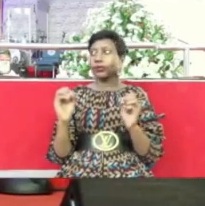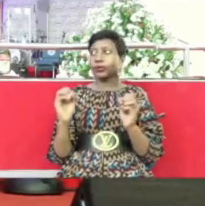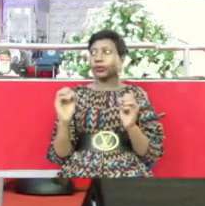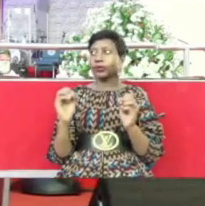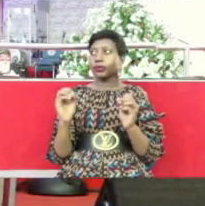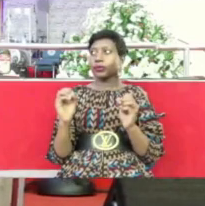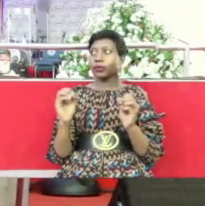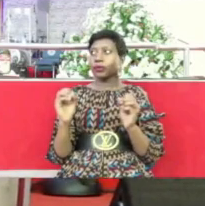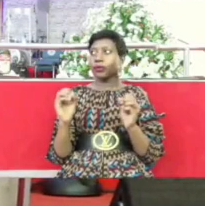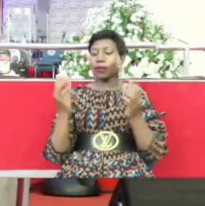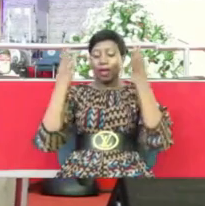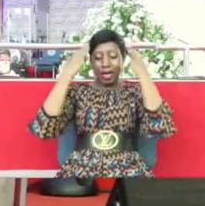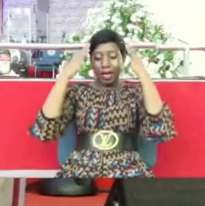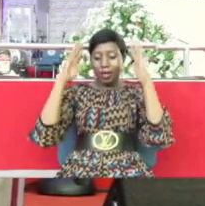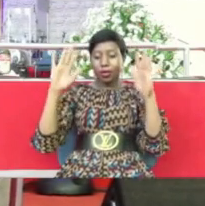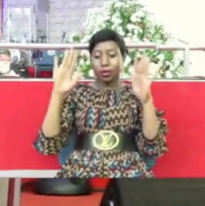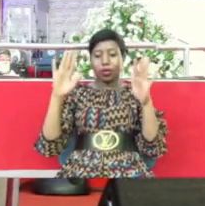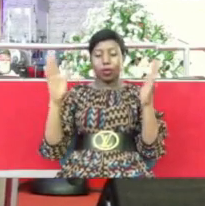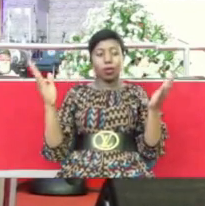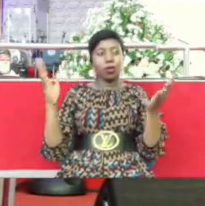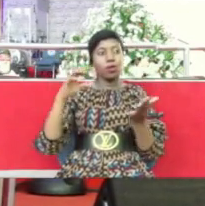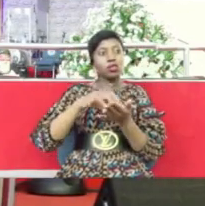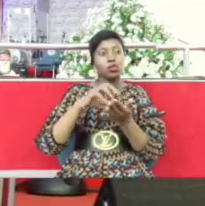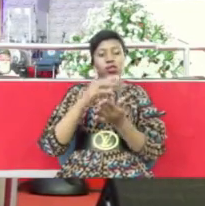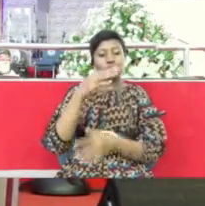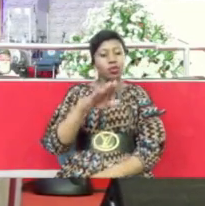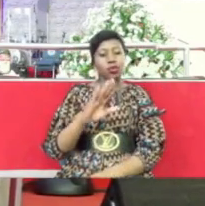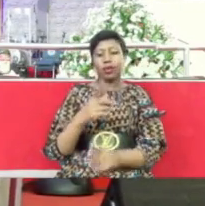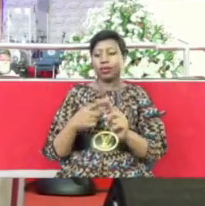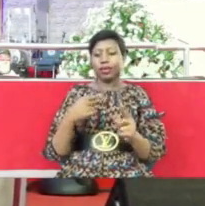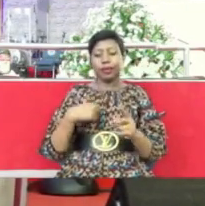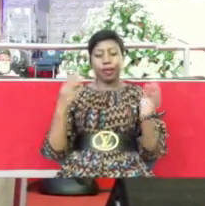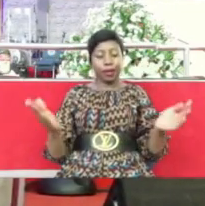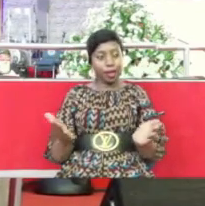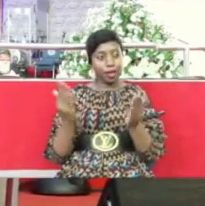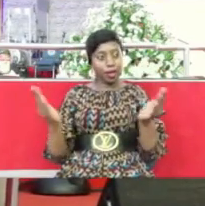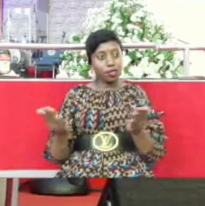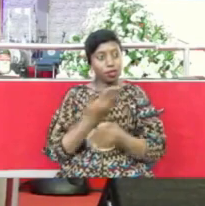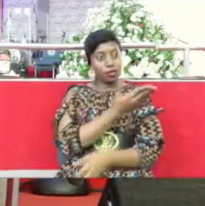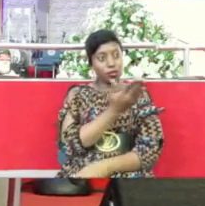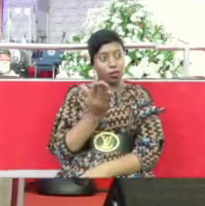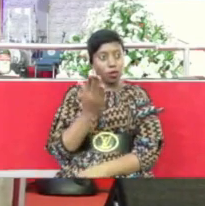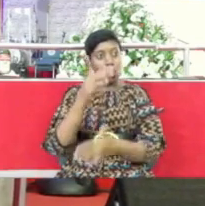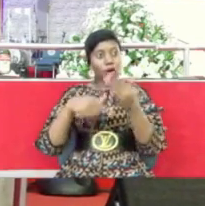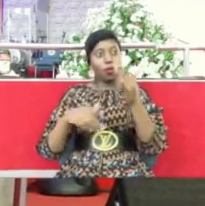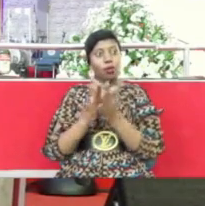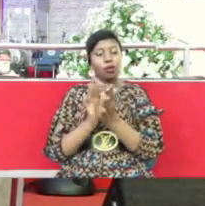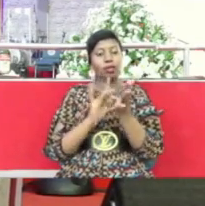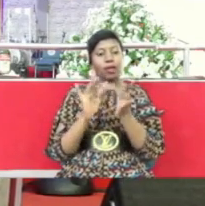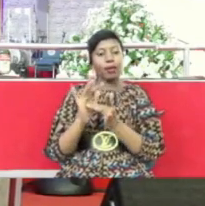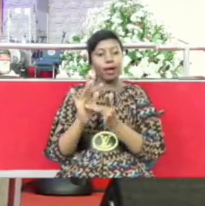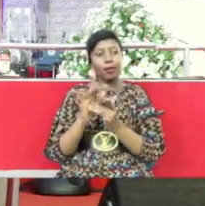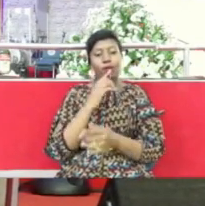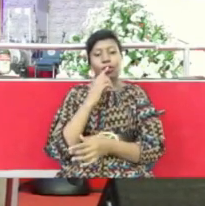I don't know where your situation is. But I want to encourage you. What the Bible is telling us is to have faith.